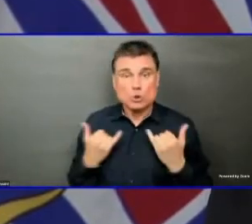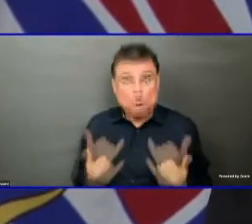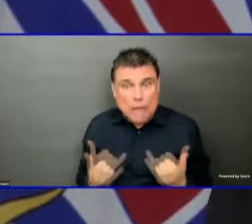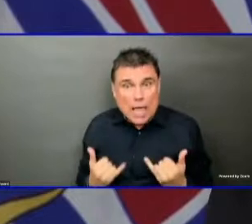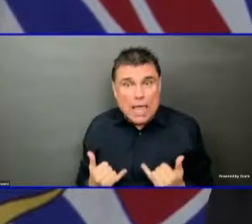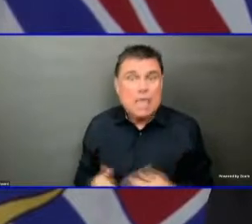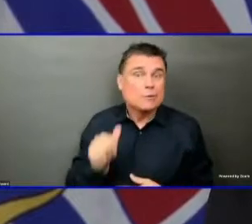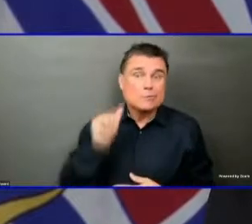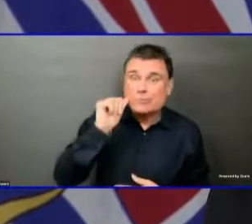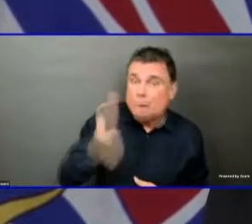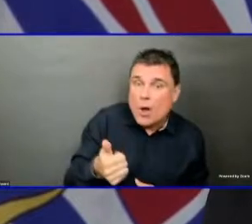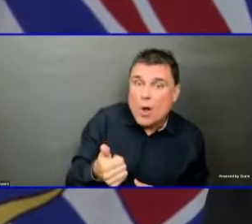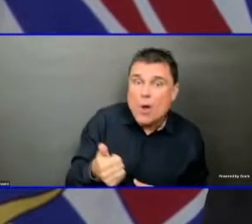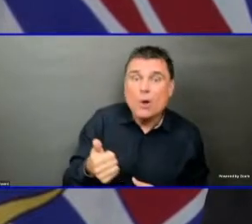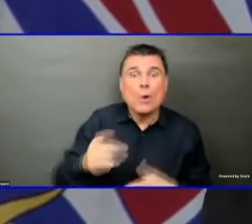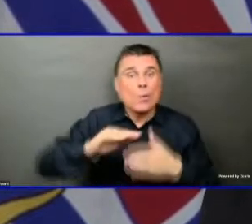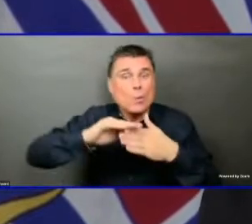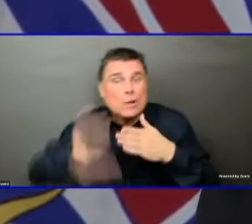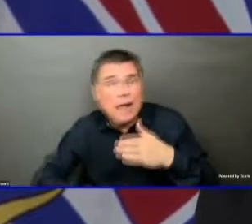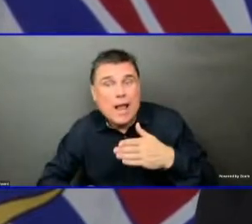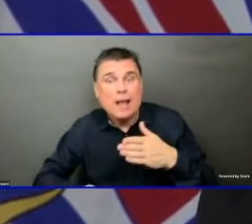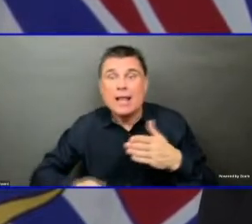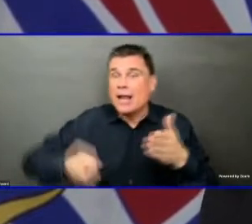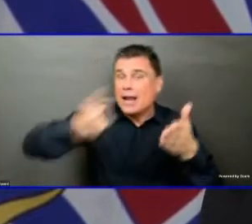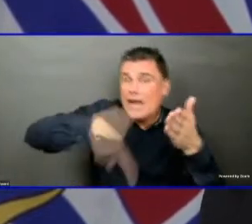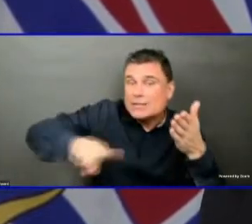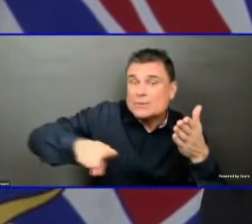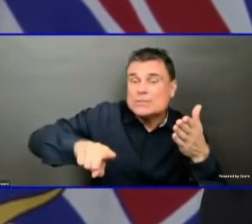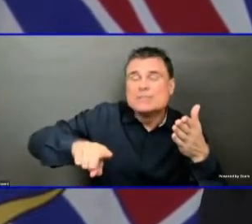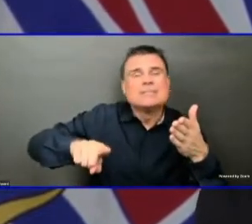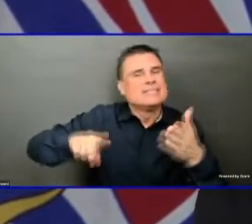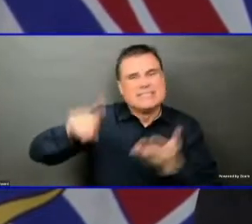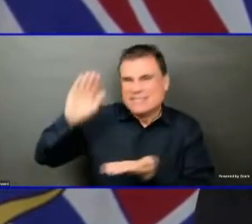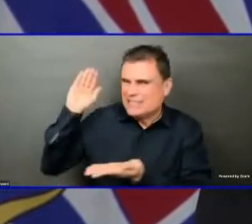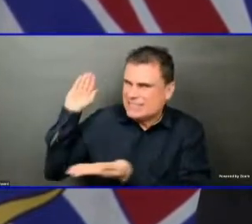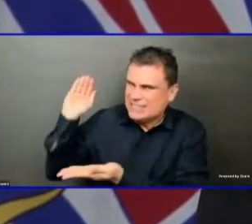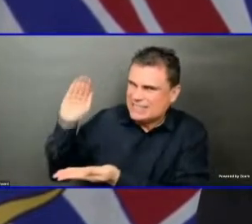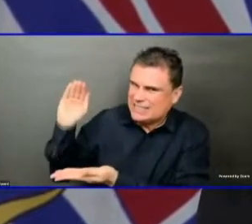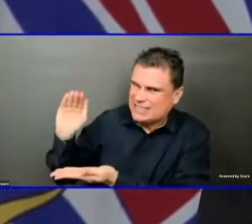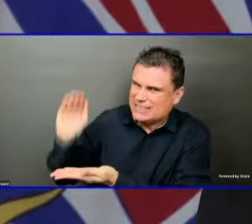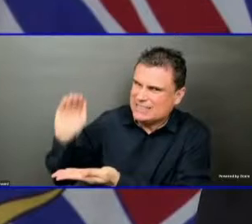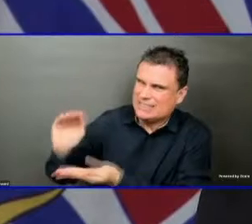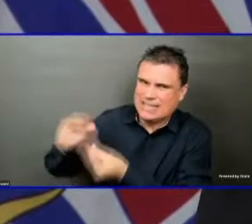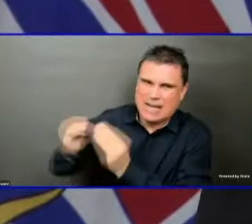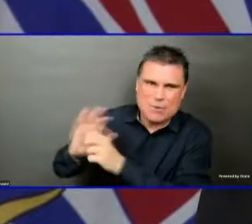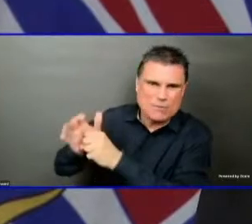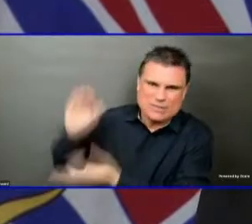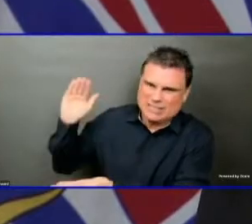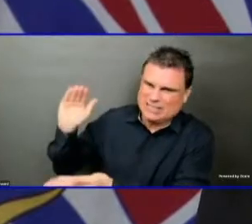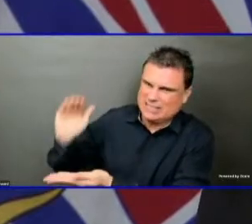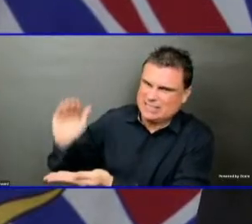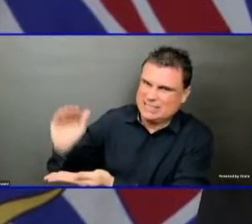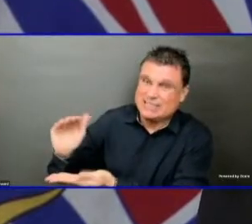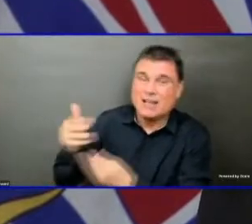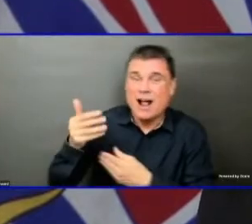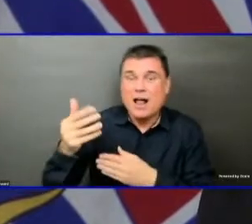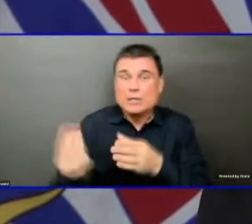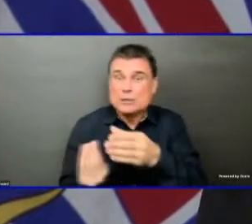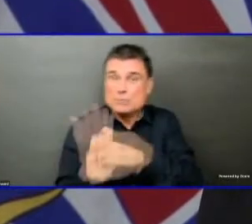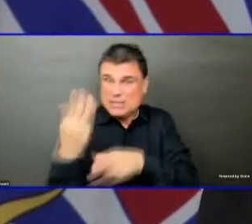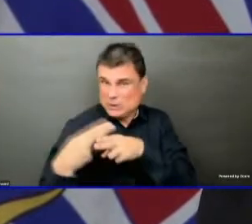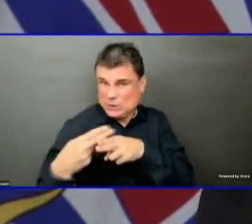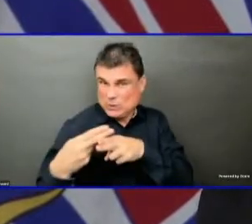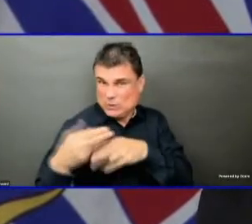brighter, safer days ahead. Spring is coming, the summer is coming. We need to get there